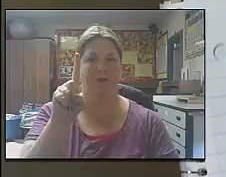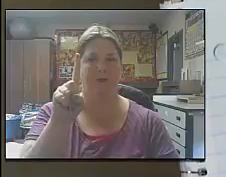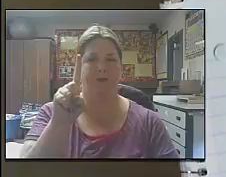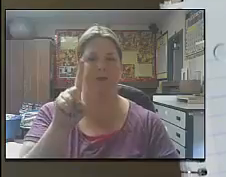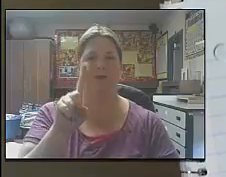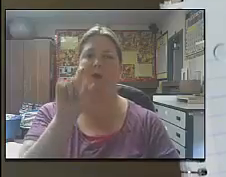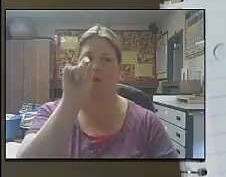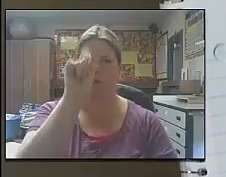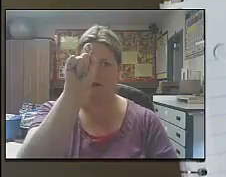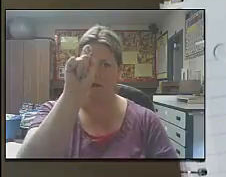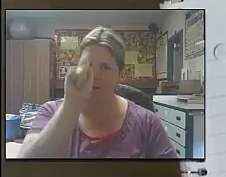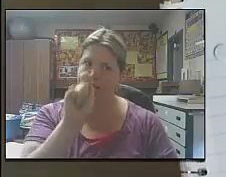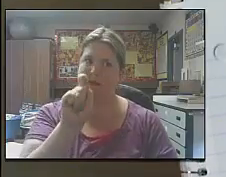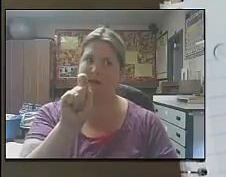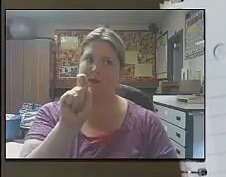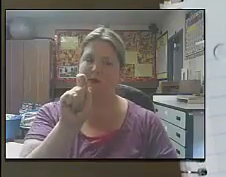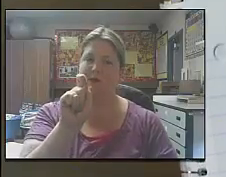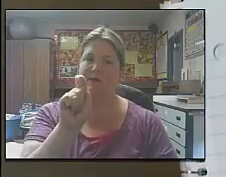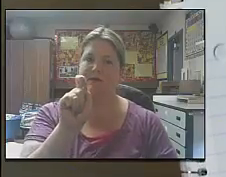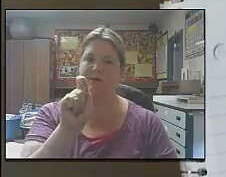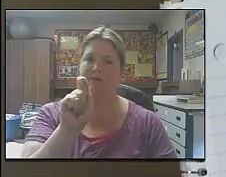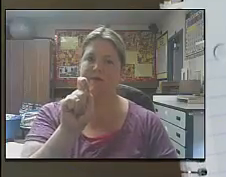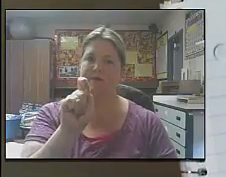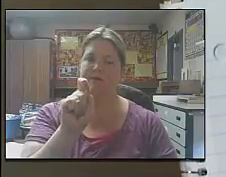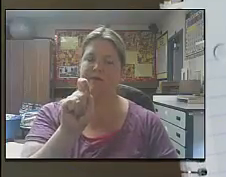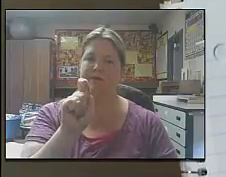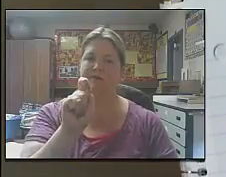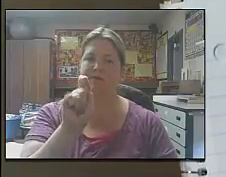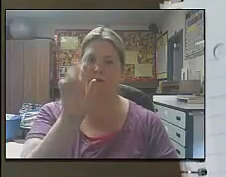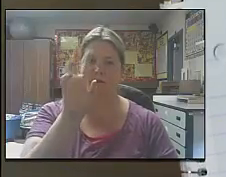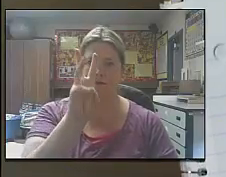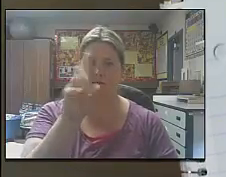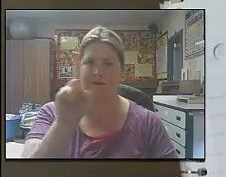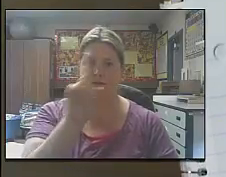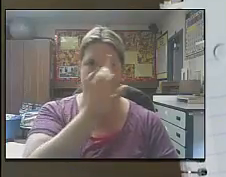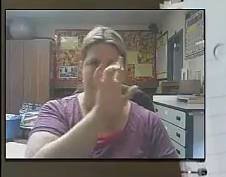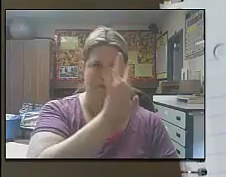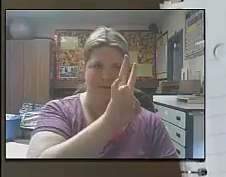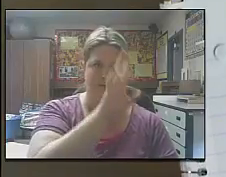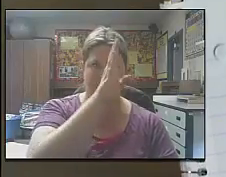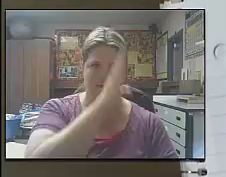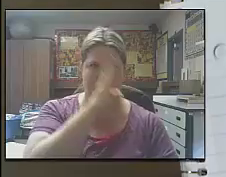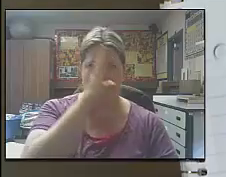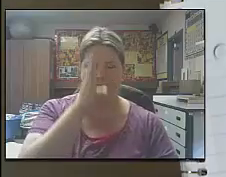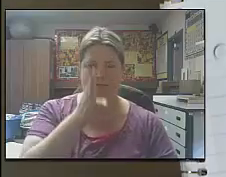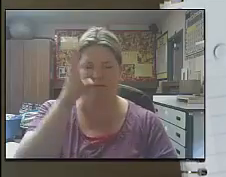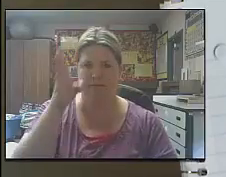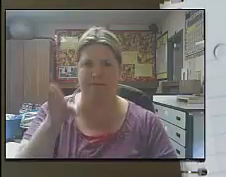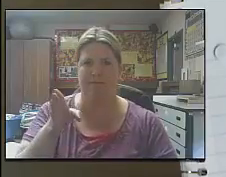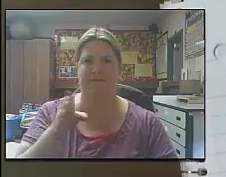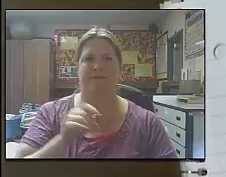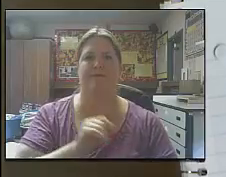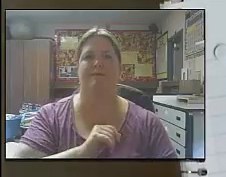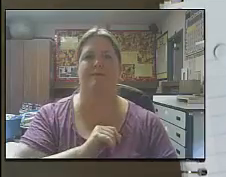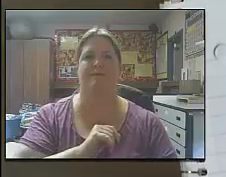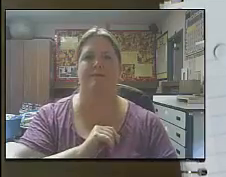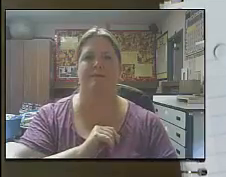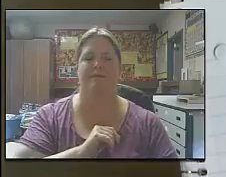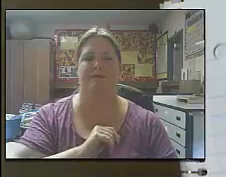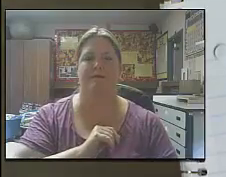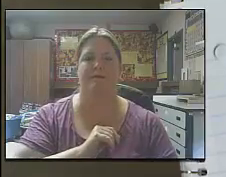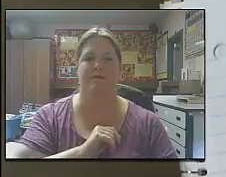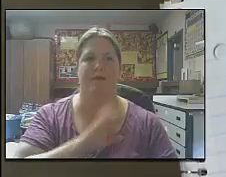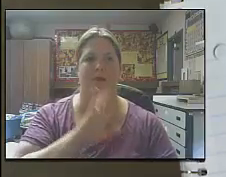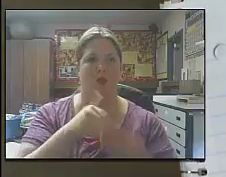put the decimal. The number in the tenths place is a 6. The number in the hundredths is a 1.